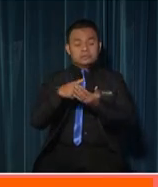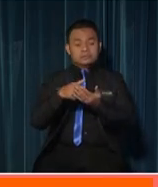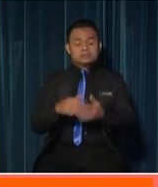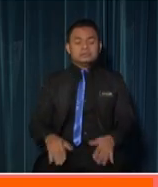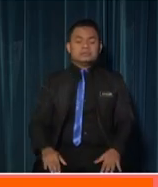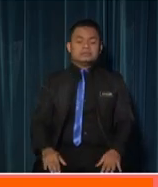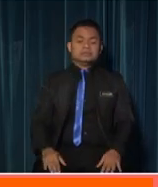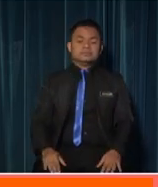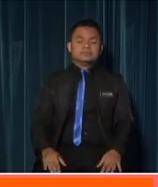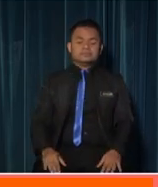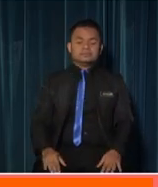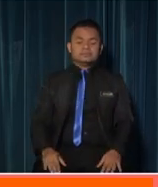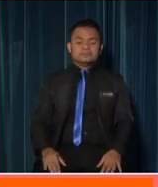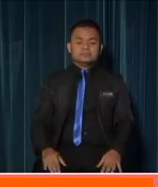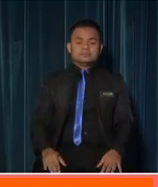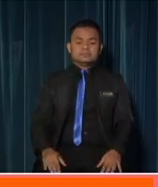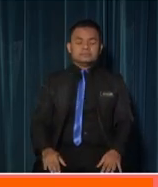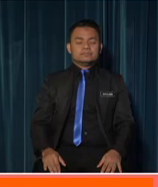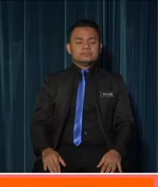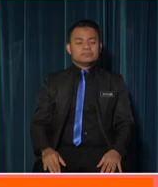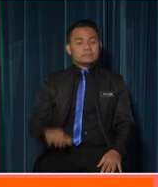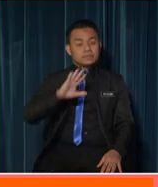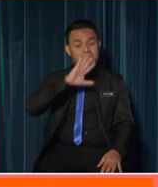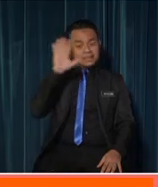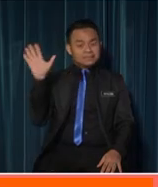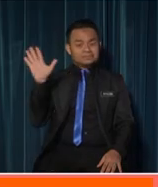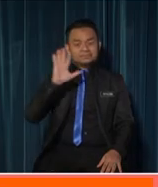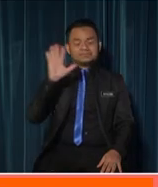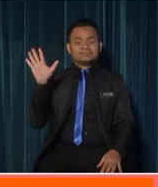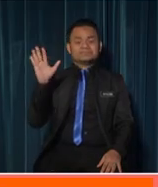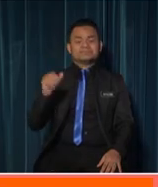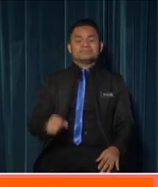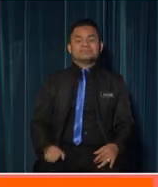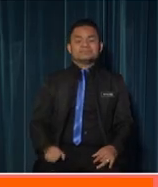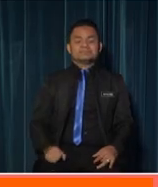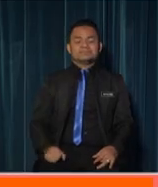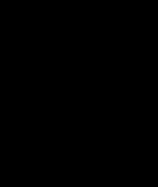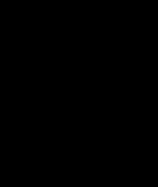in the next lesson. Bye!